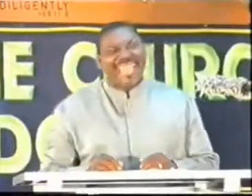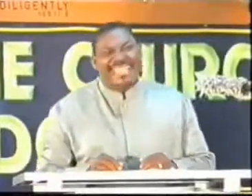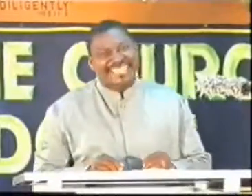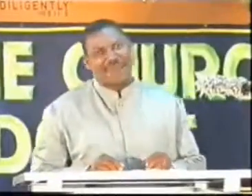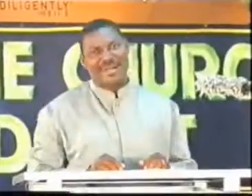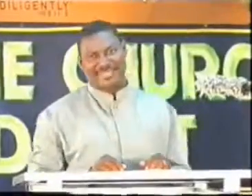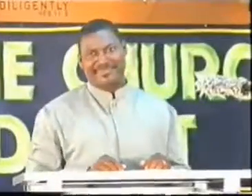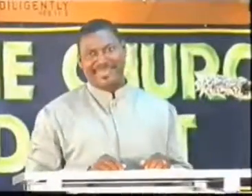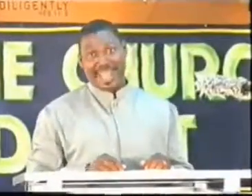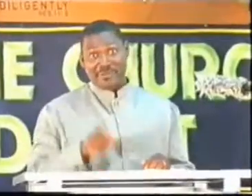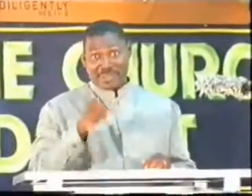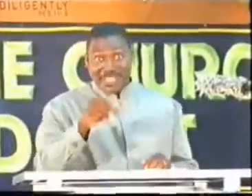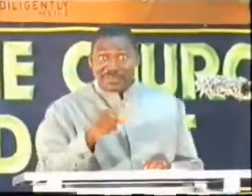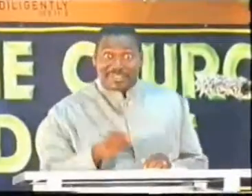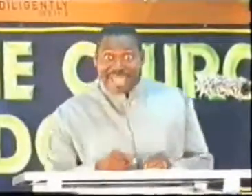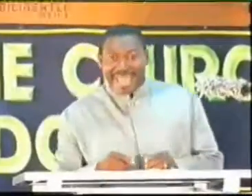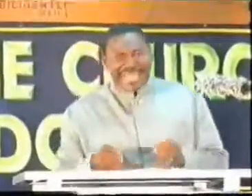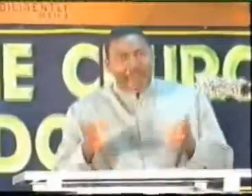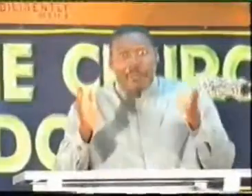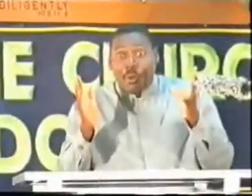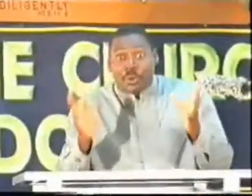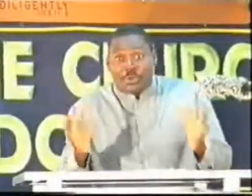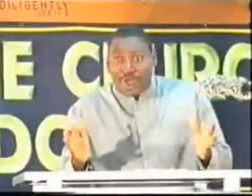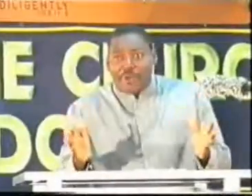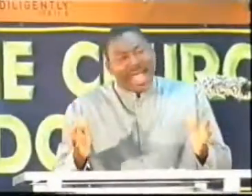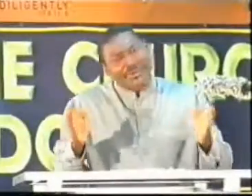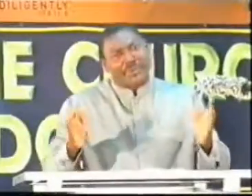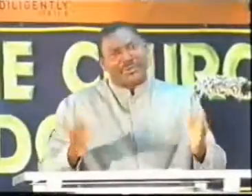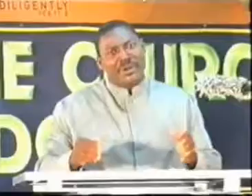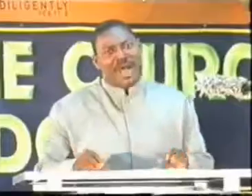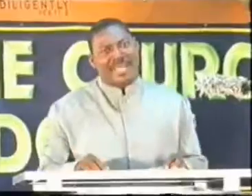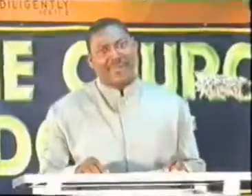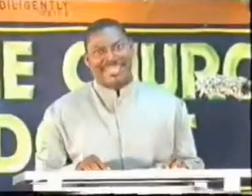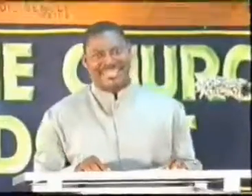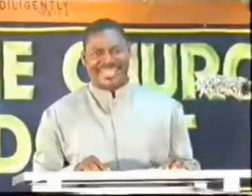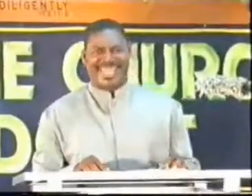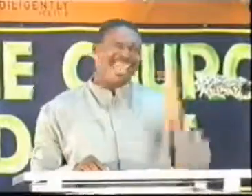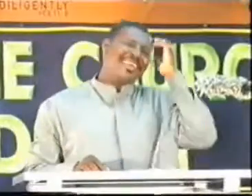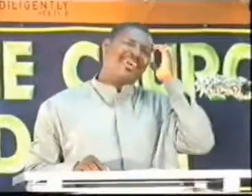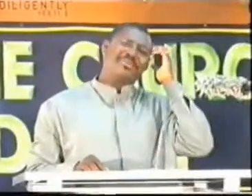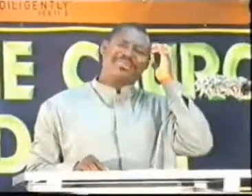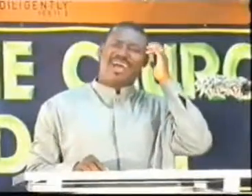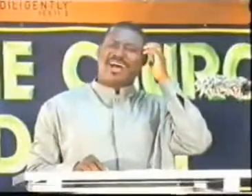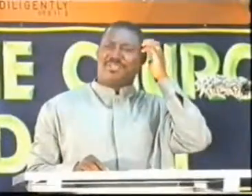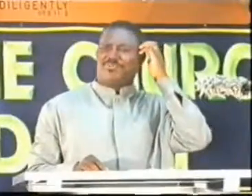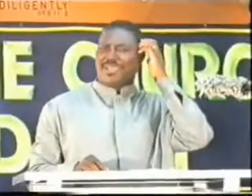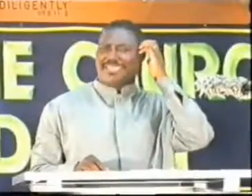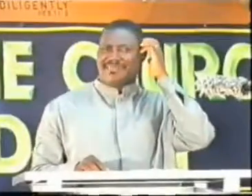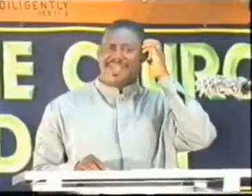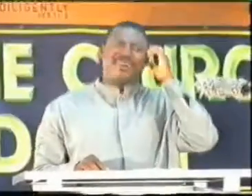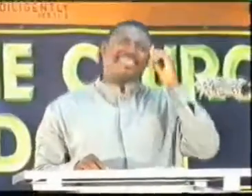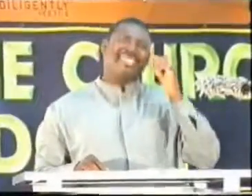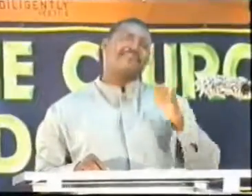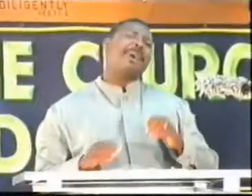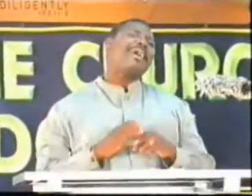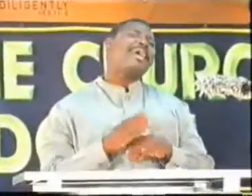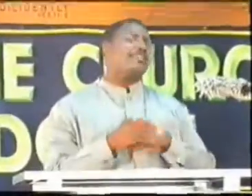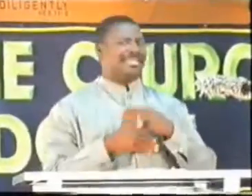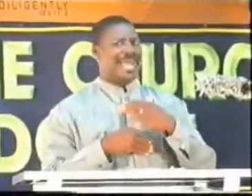ɛnyɛ tit ɛho asɛm awurade yesu sɛ na mobɛhu nokora no ama nokora no ayɛ m adehyɛ ɛnane yesu bisa a jewfoɔ no asɛm